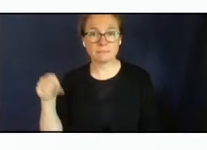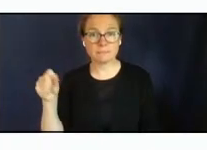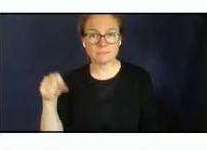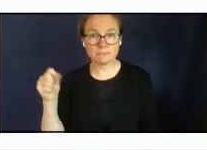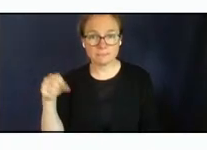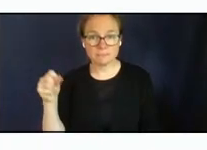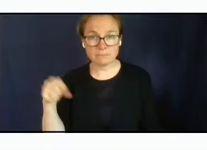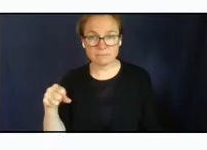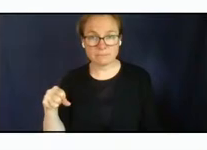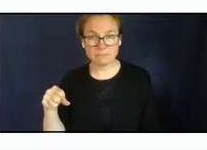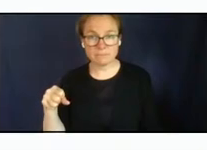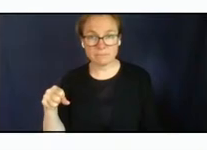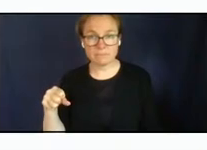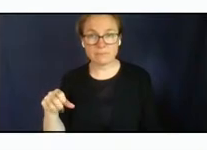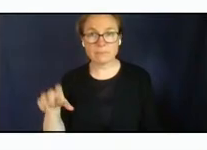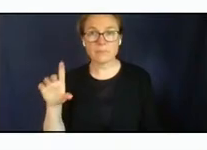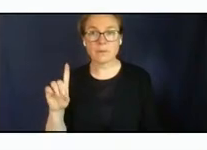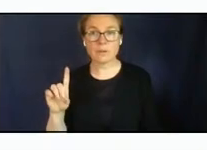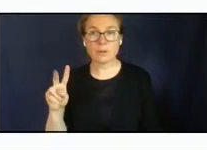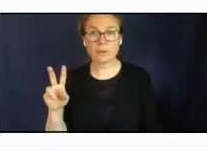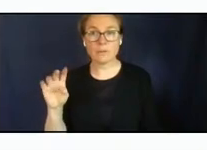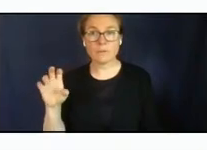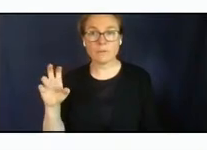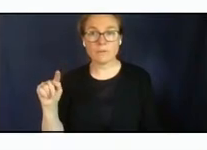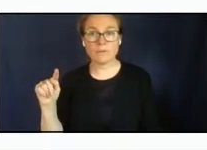Director Dubé. Aye.